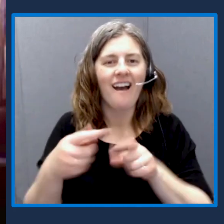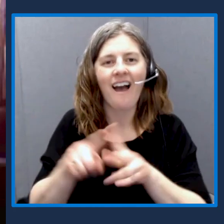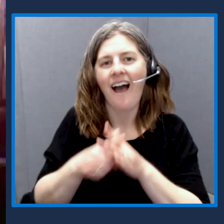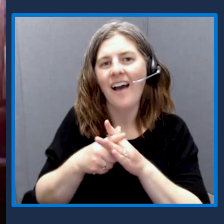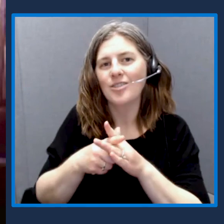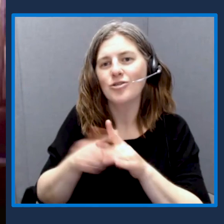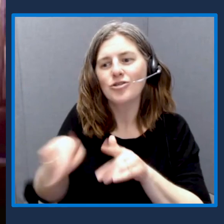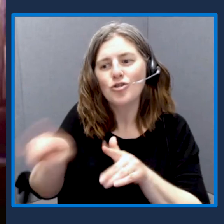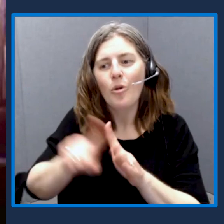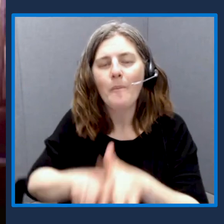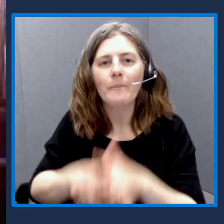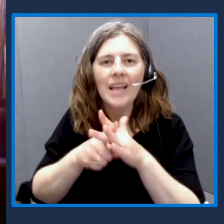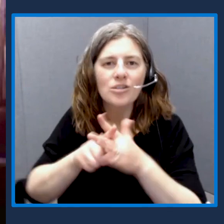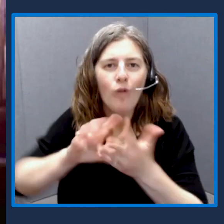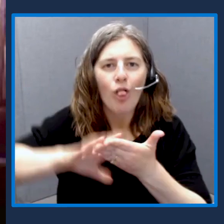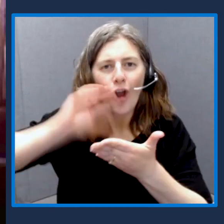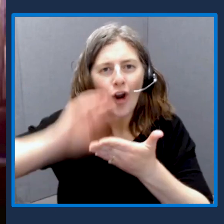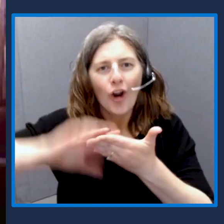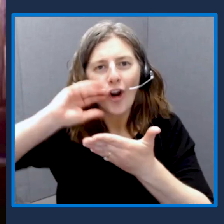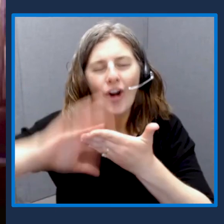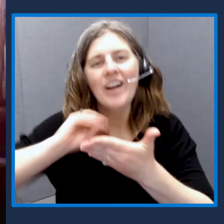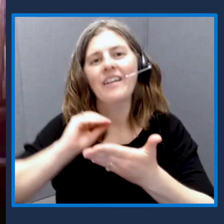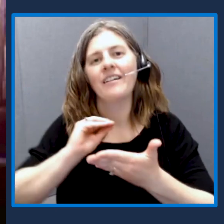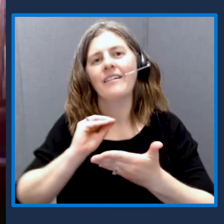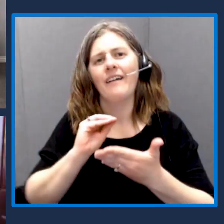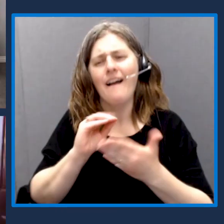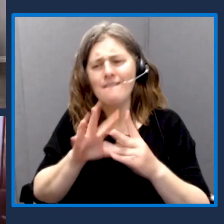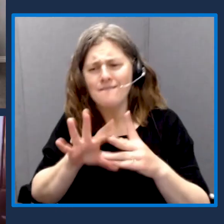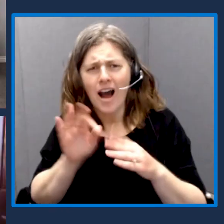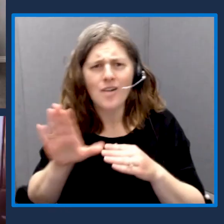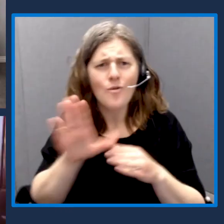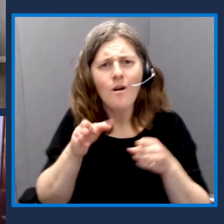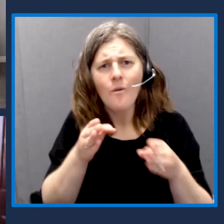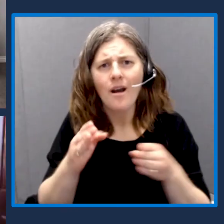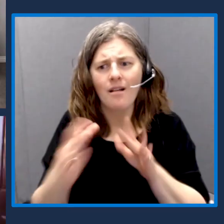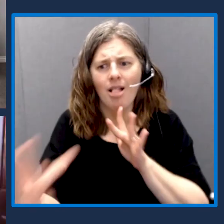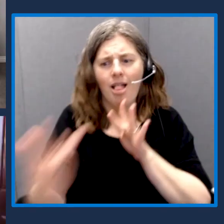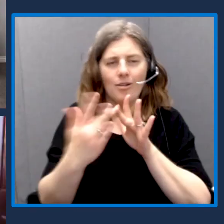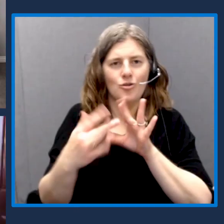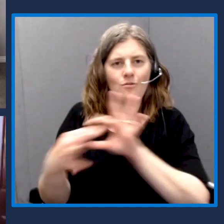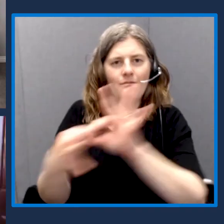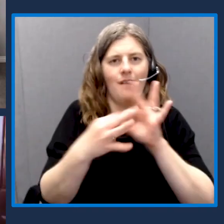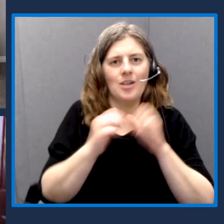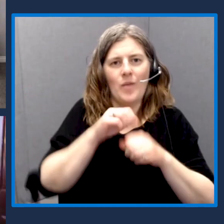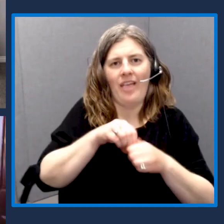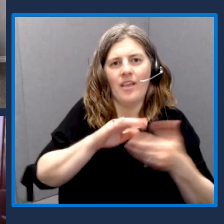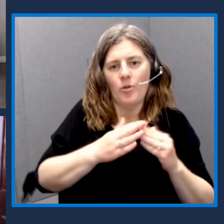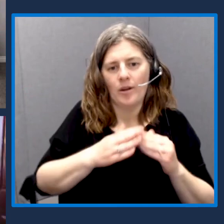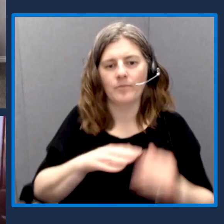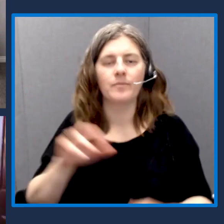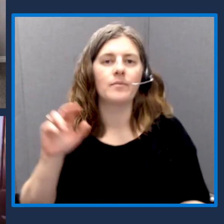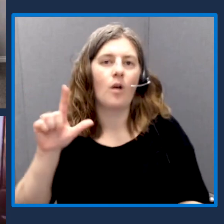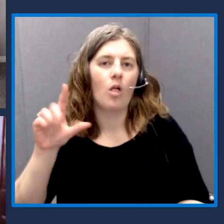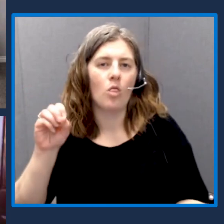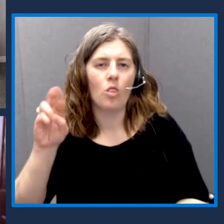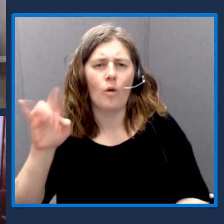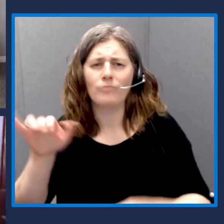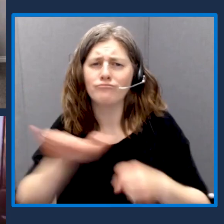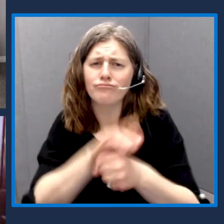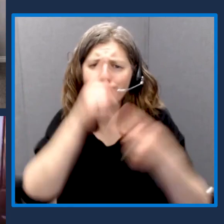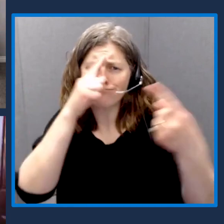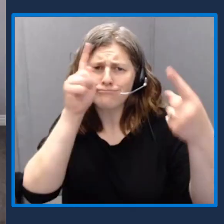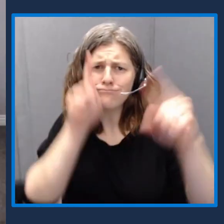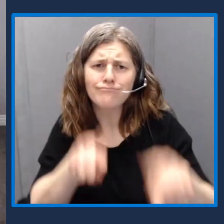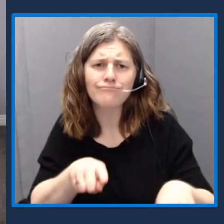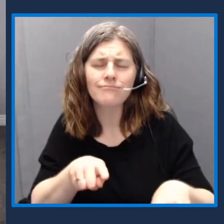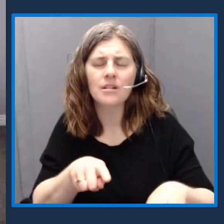of begin to learn and find their way to us in the community. Yeah, I completely agree. I've seen, I